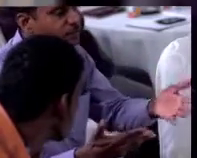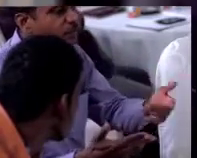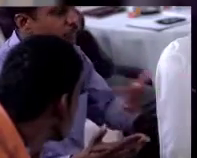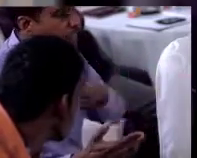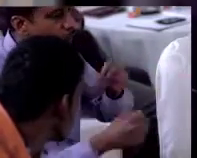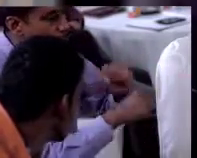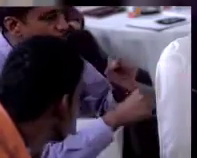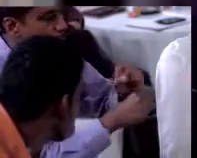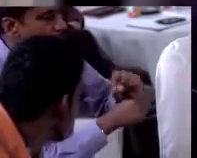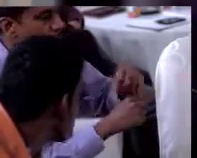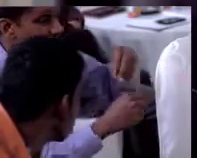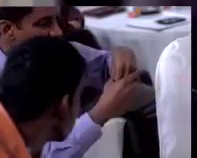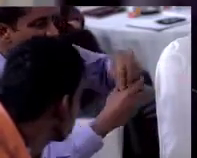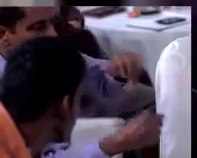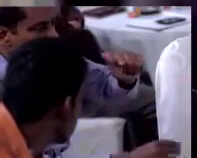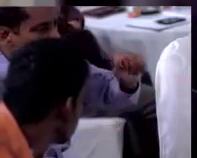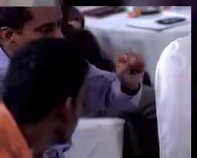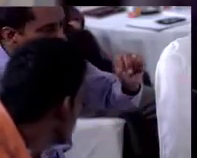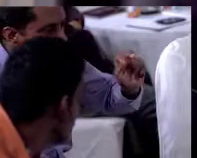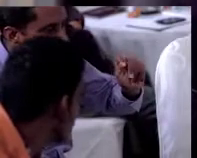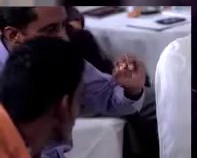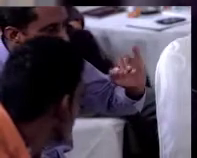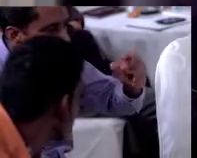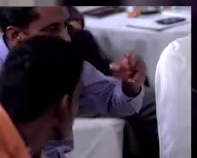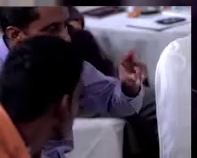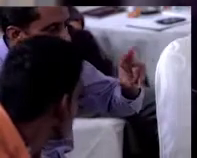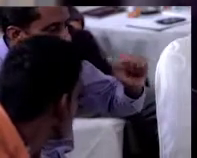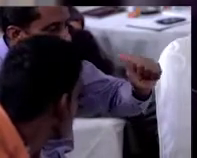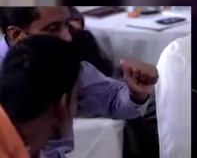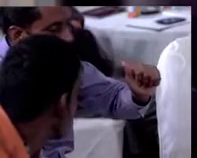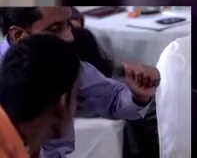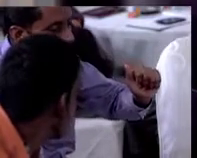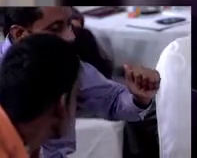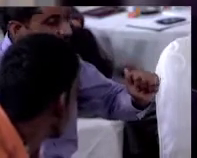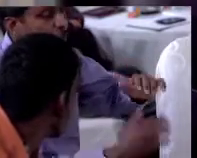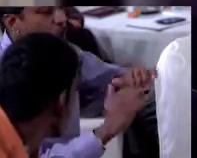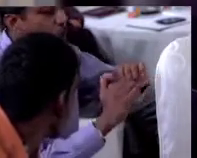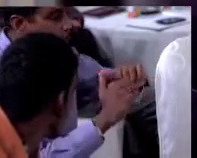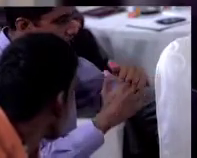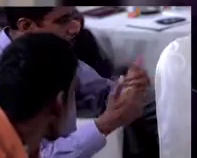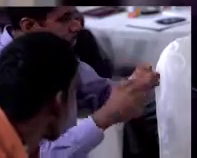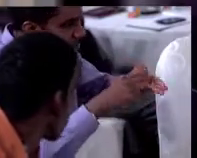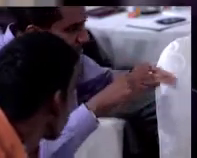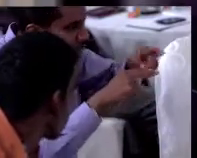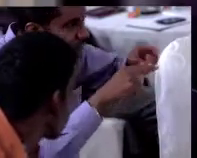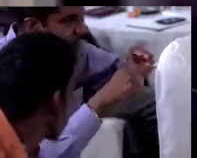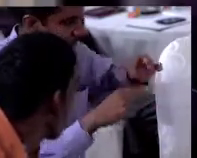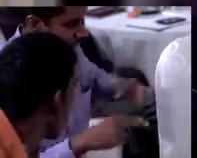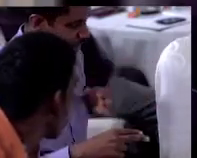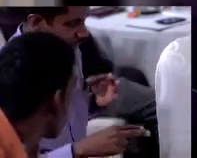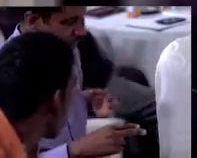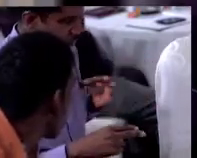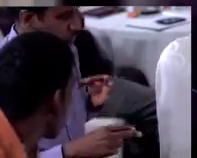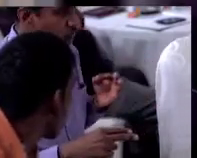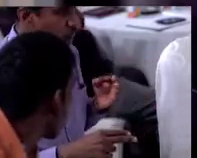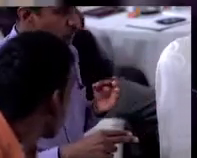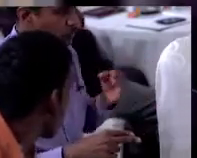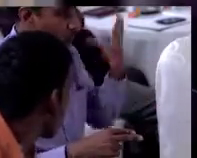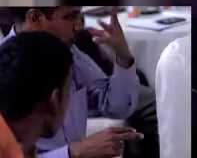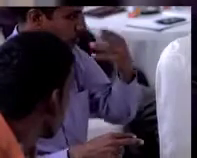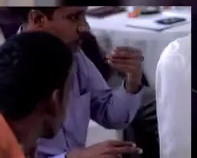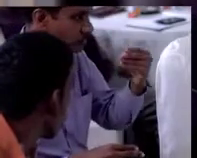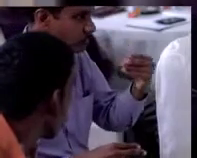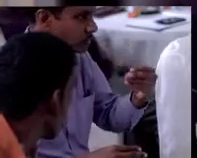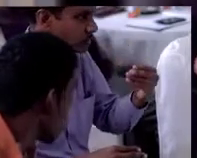proposal pitches. So like I work in Antigua, it's because I have pitched to the Ministry of Culture about how to develop the fashion and